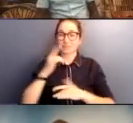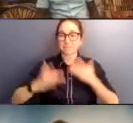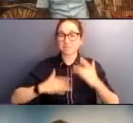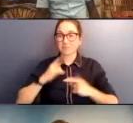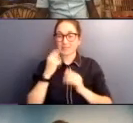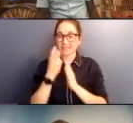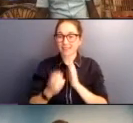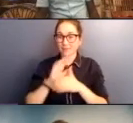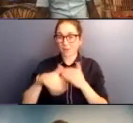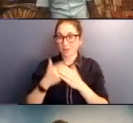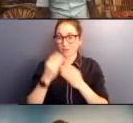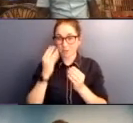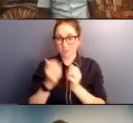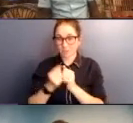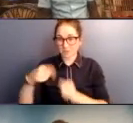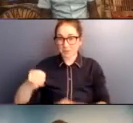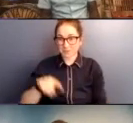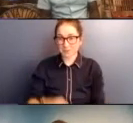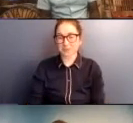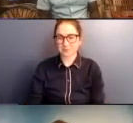content with all of you.